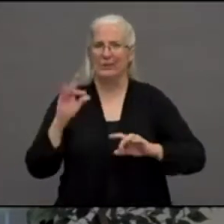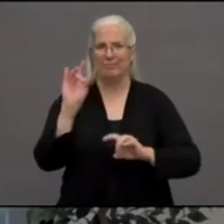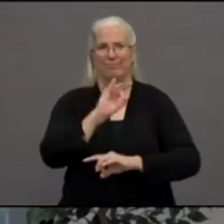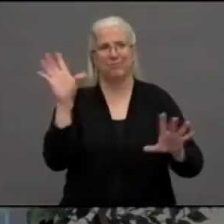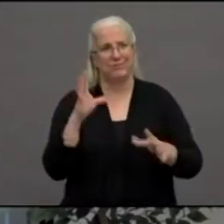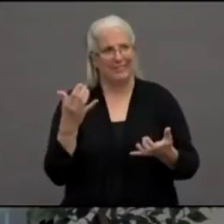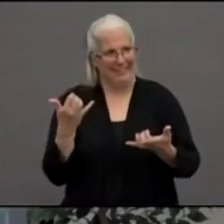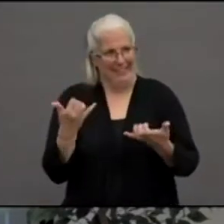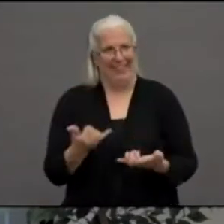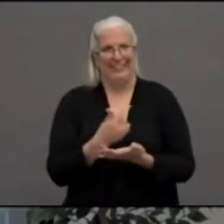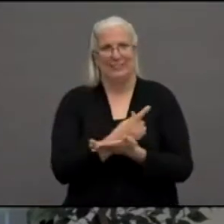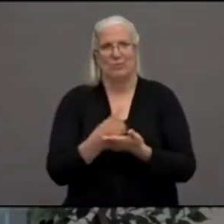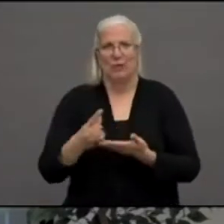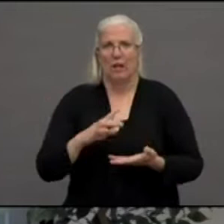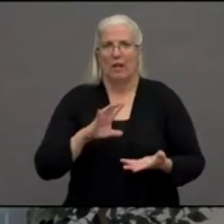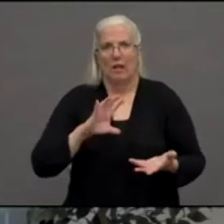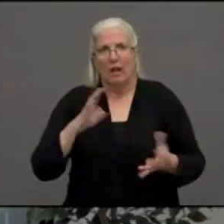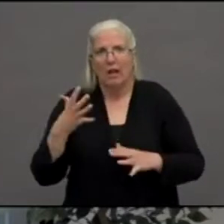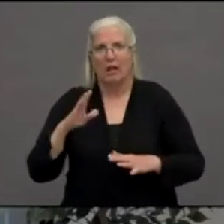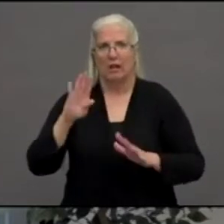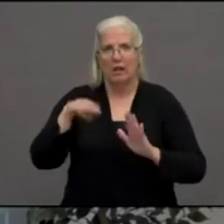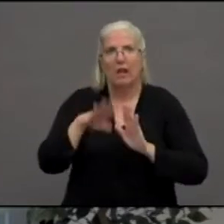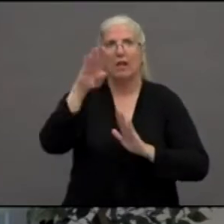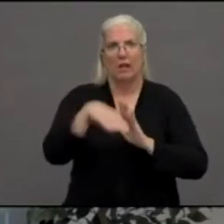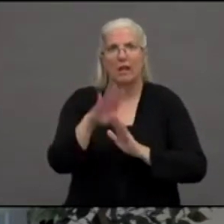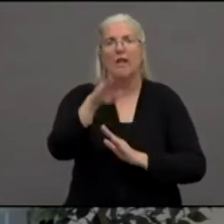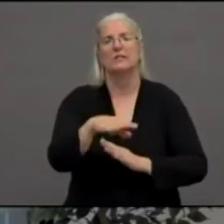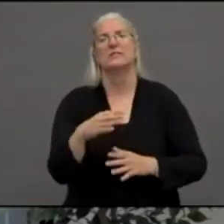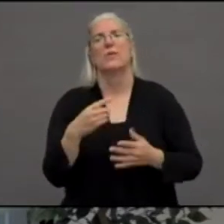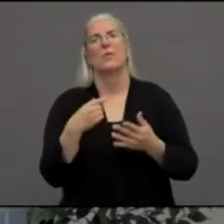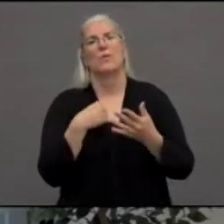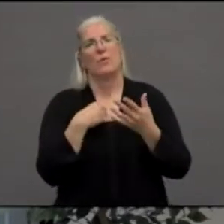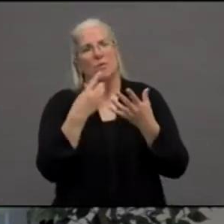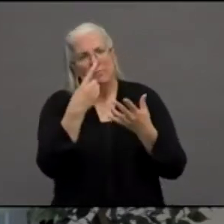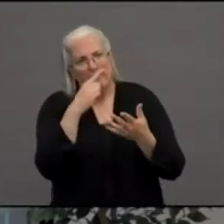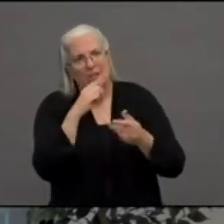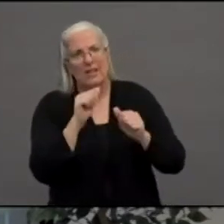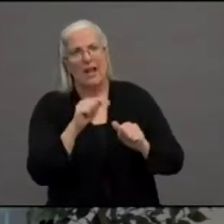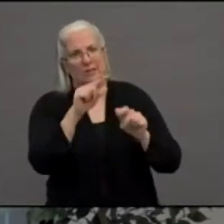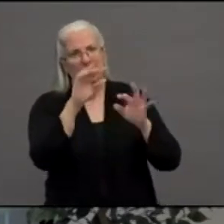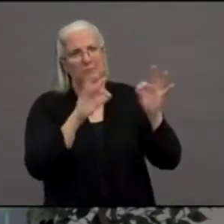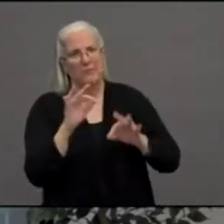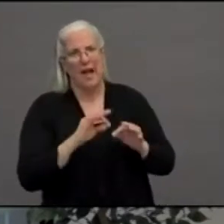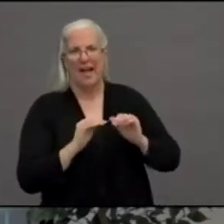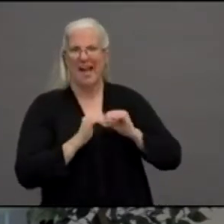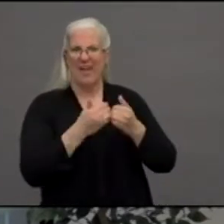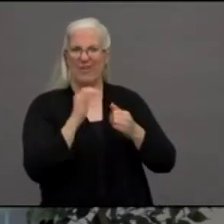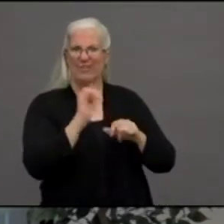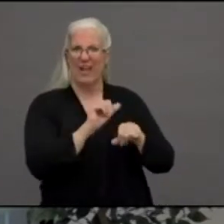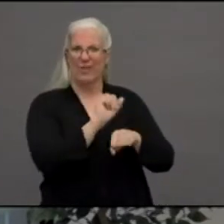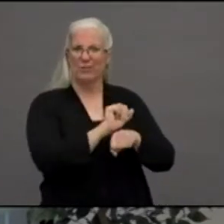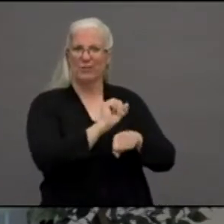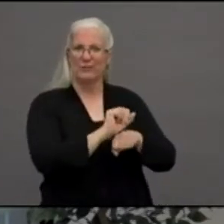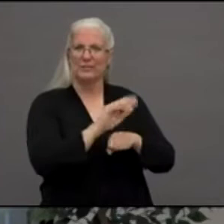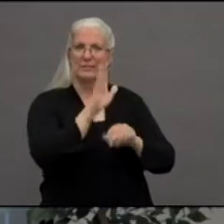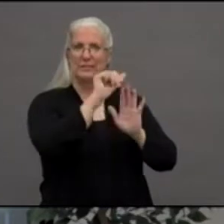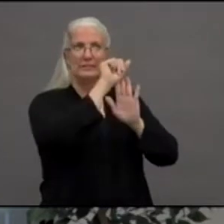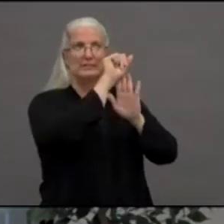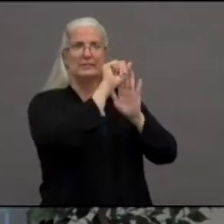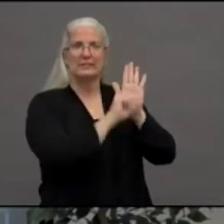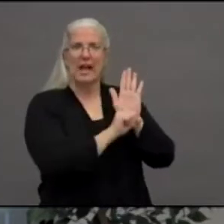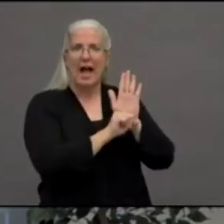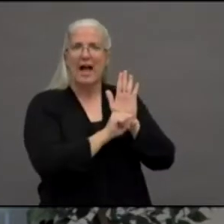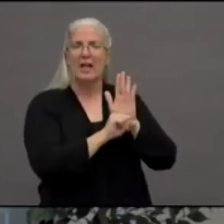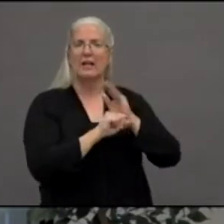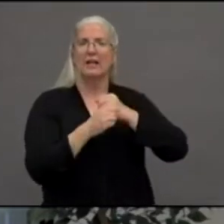explain that to people as well. This is how it works with mandates. It's the state, the county, the city. So I know a